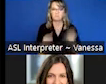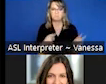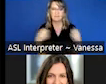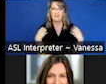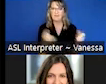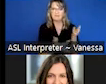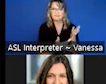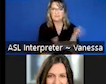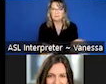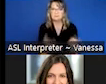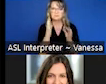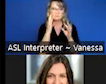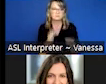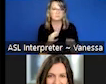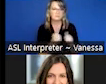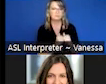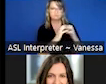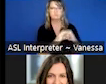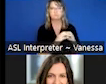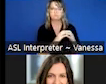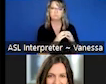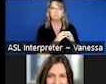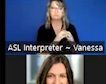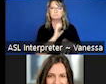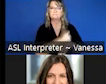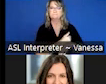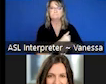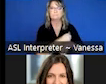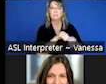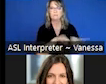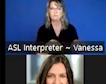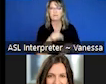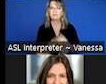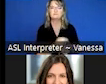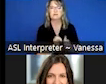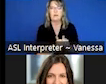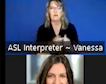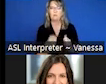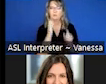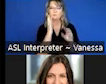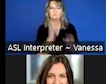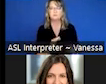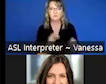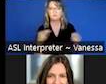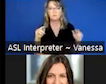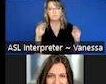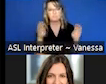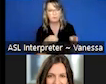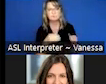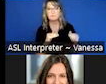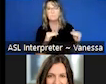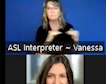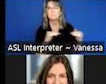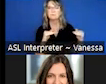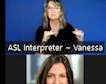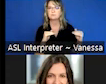and decided to launch this, how did you decide to focus on peers? And if you weave